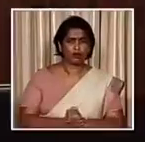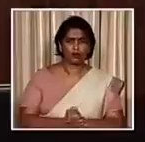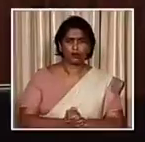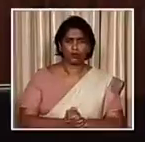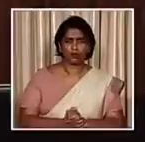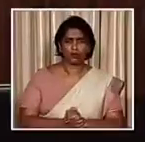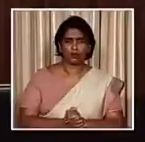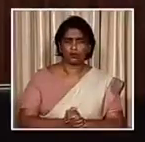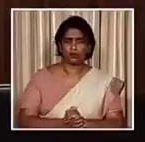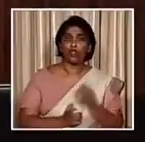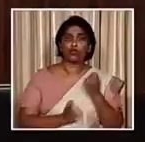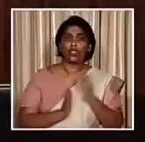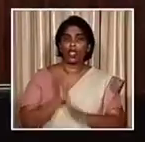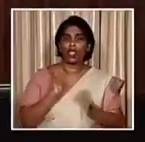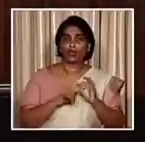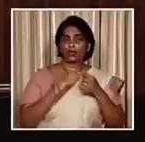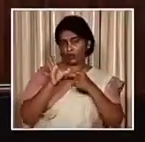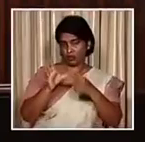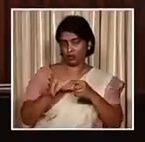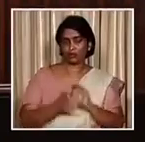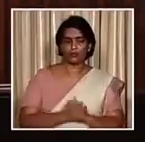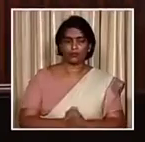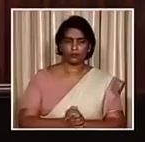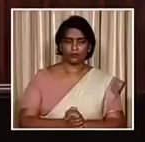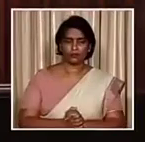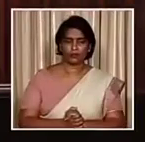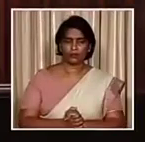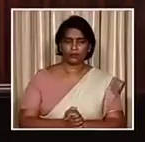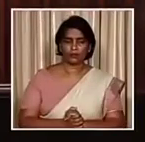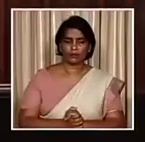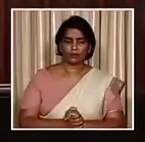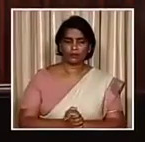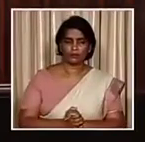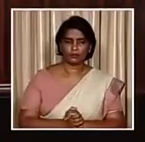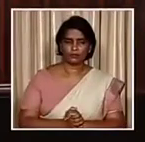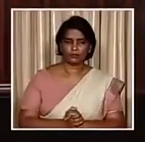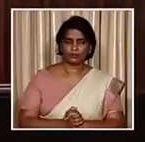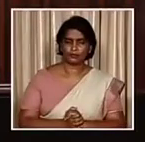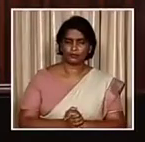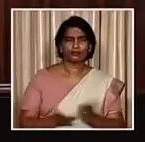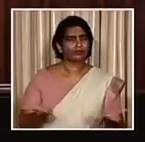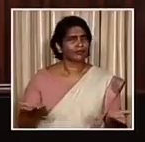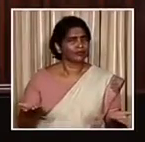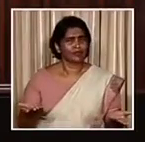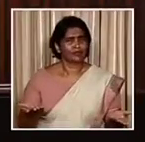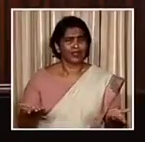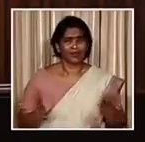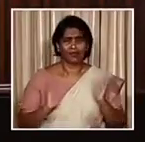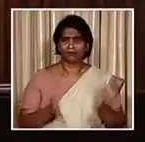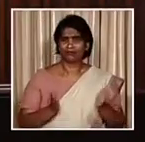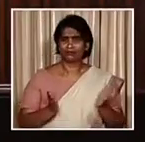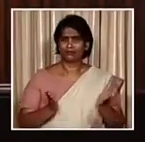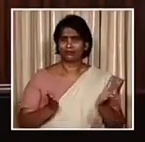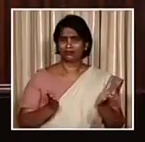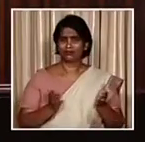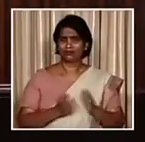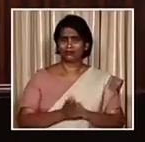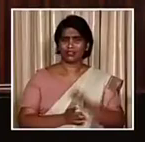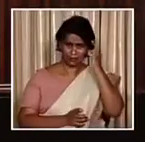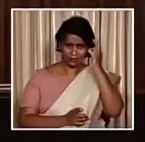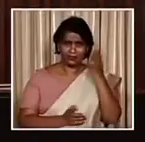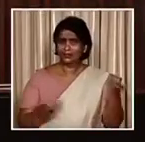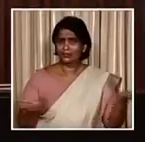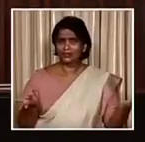Chamin Devijay, Mudal Lamathuma Uttara Denda. What is the nonsense? No, my dear, but you have the time at the debate. So